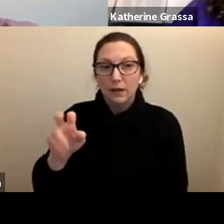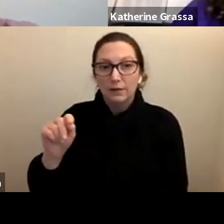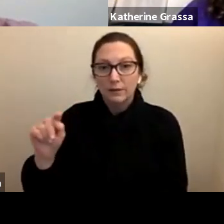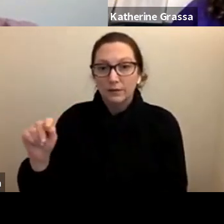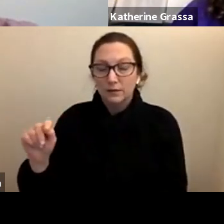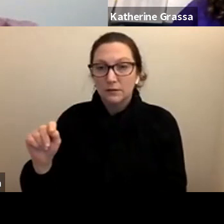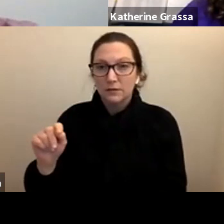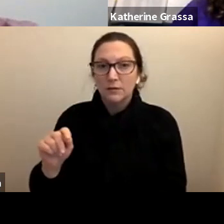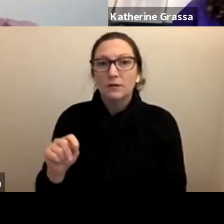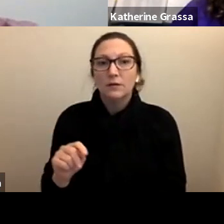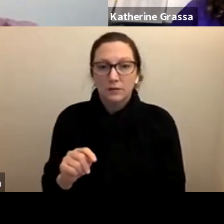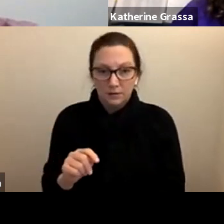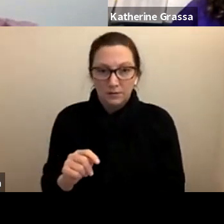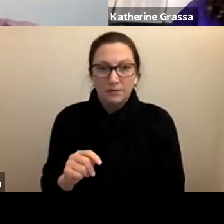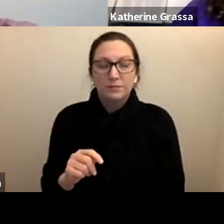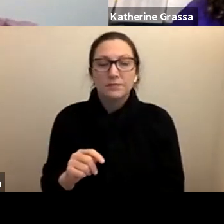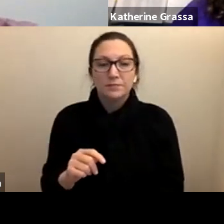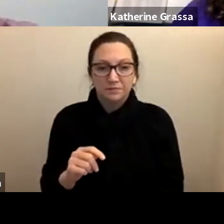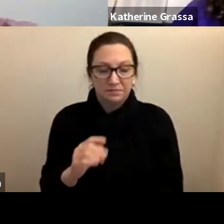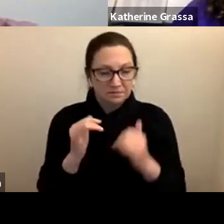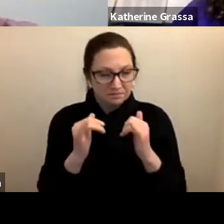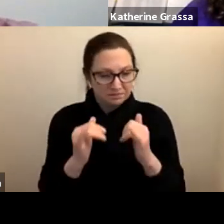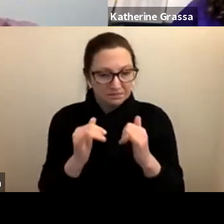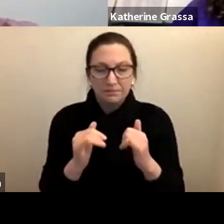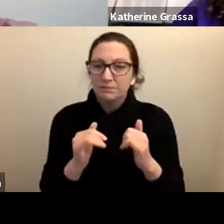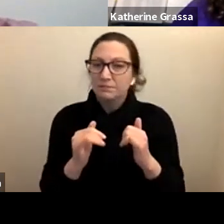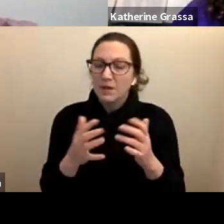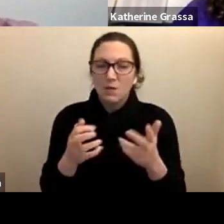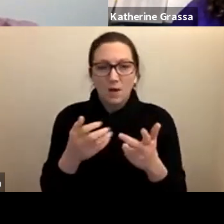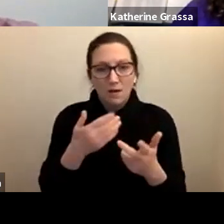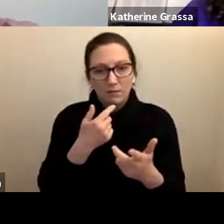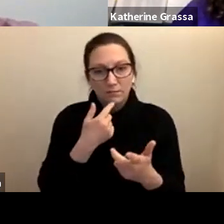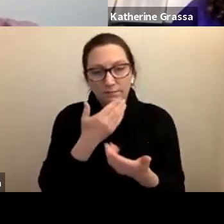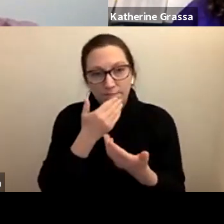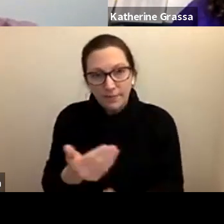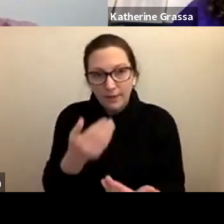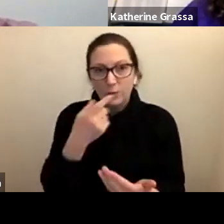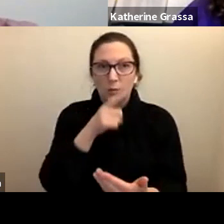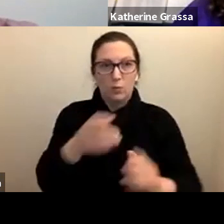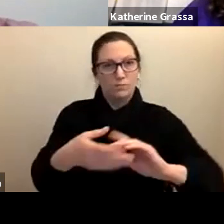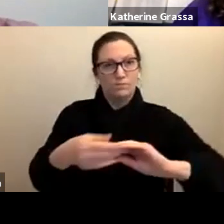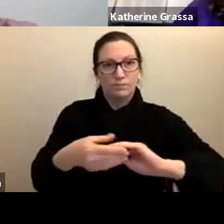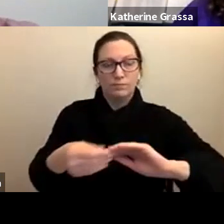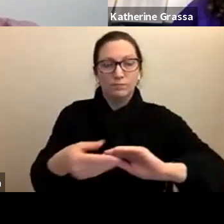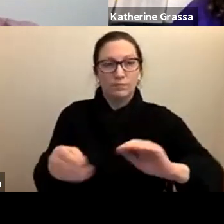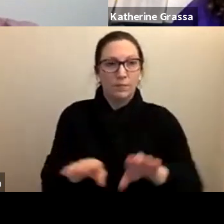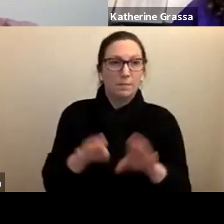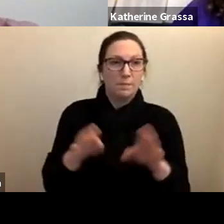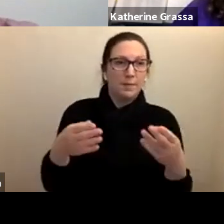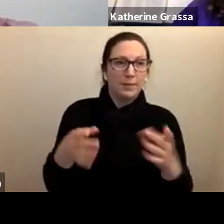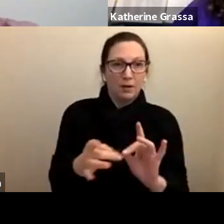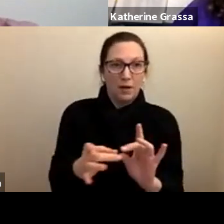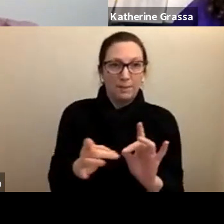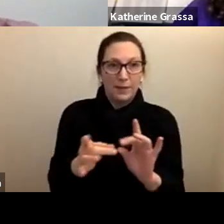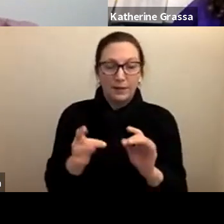Just wanted to add on to the appreciation for those who take the time for public comment. I know that we are, as